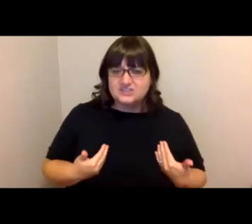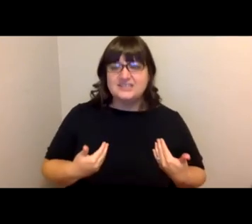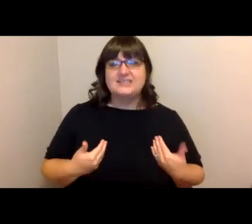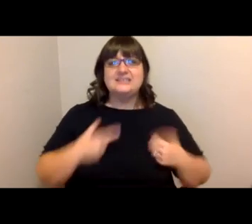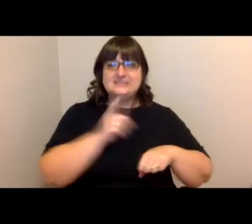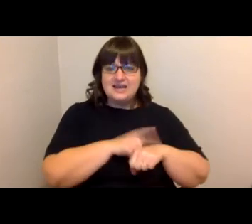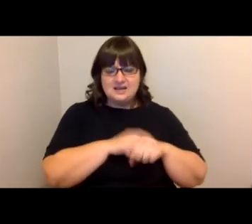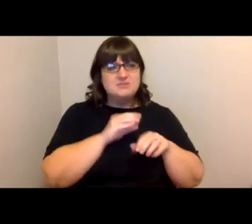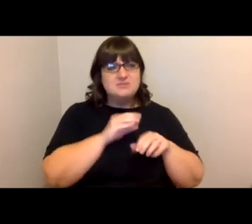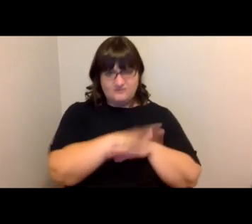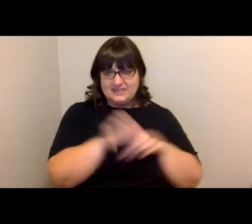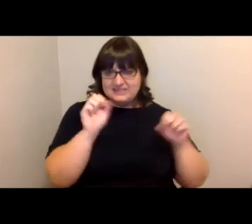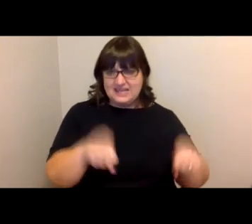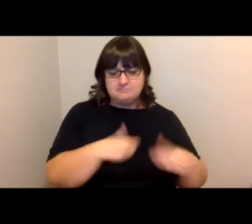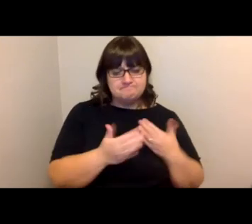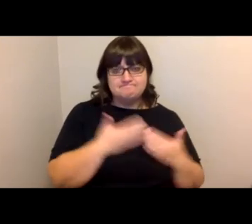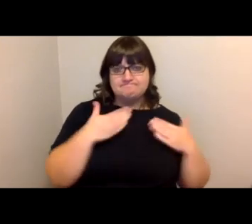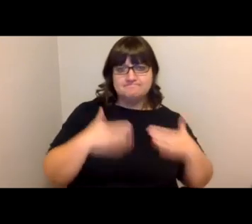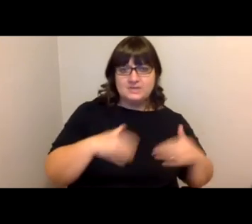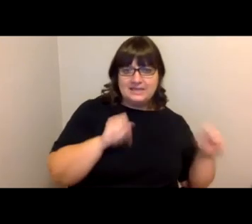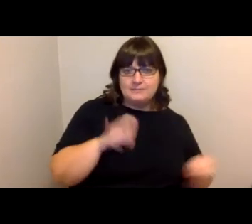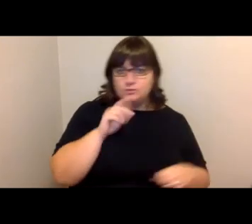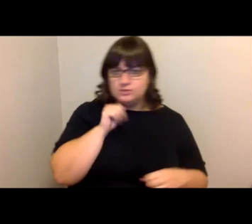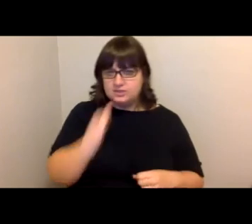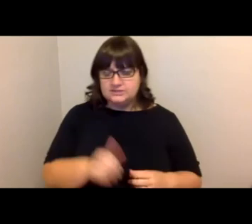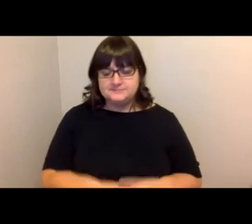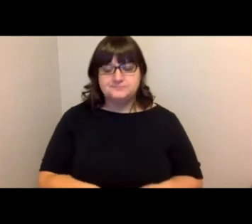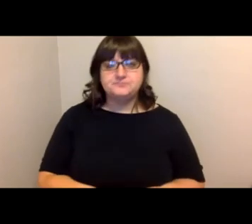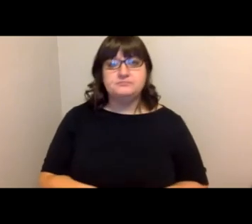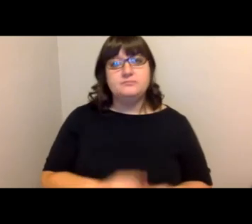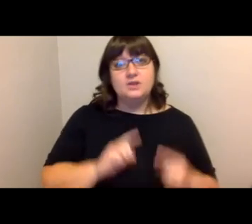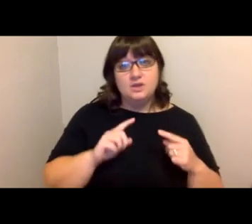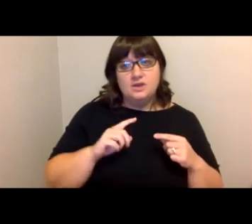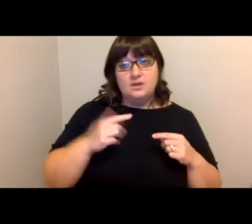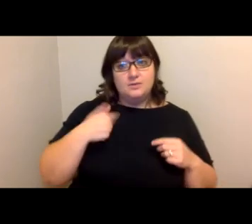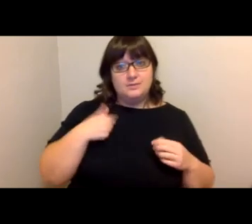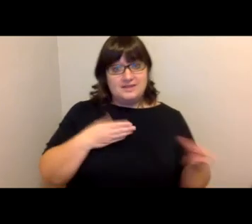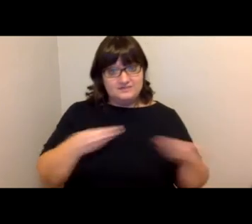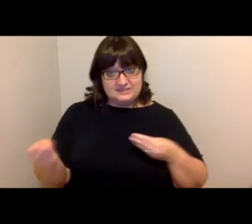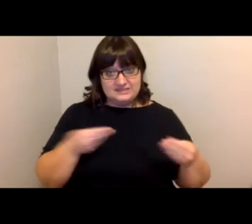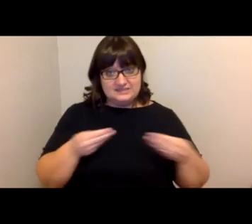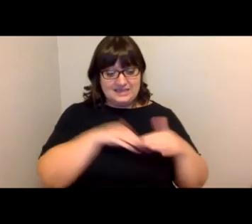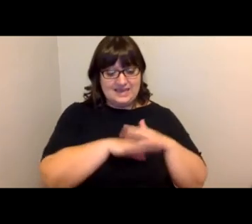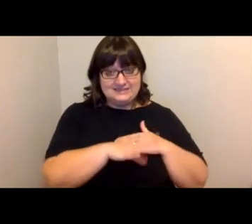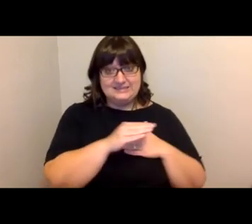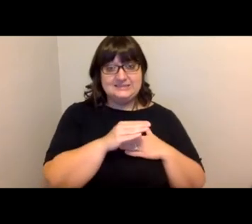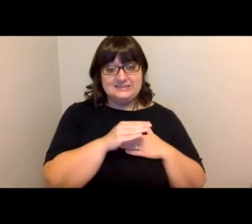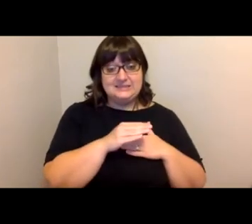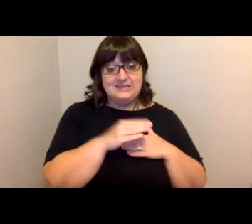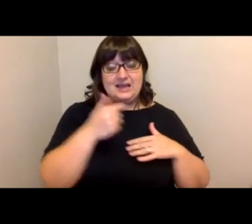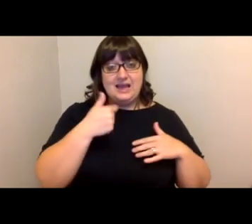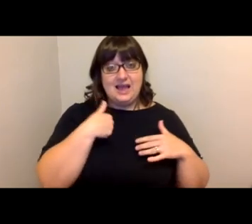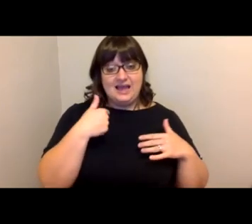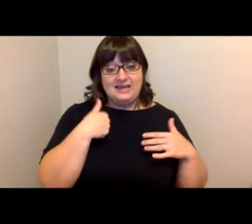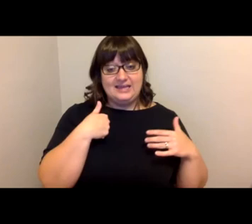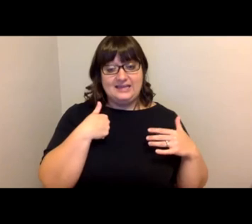And when I kind of facilitate around access and accessibility, I kind of use the anecdote that in my facilitation